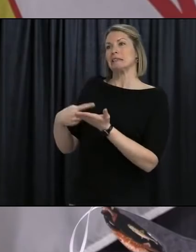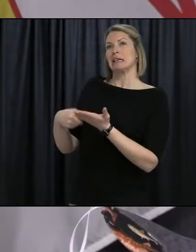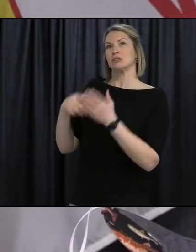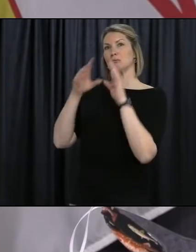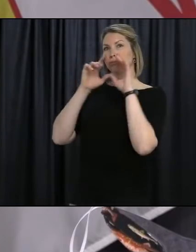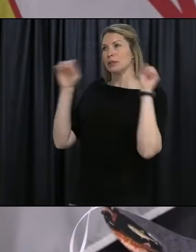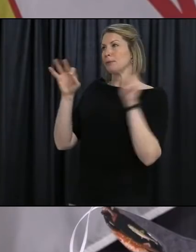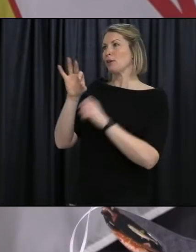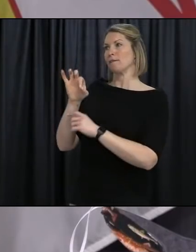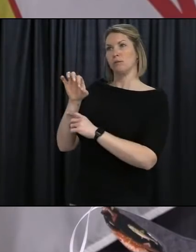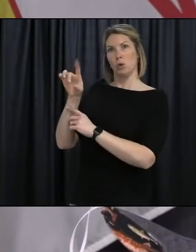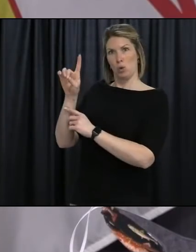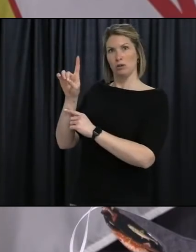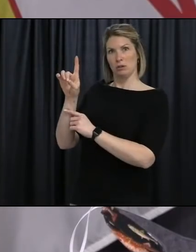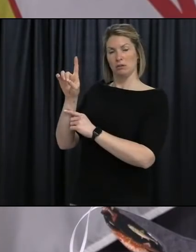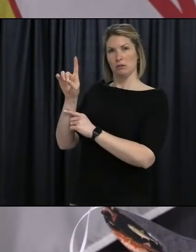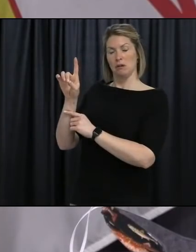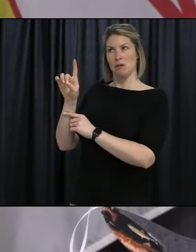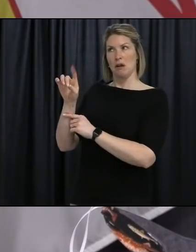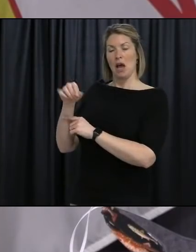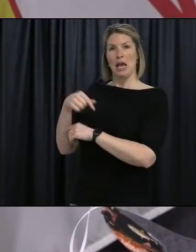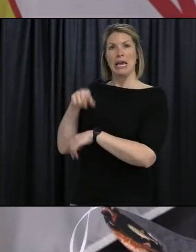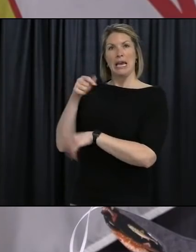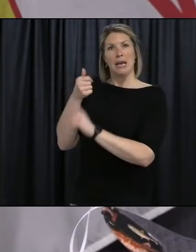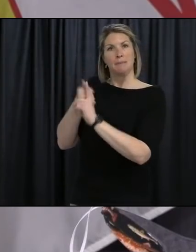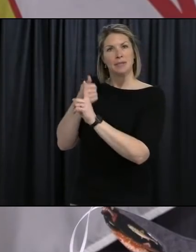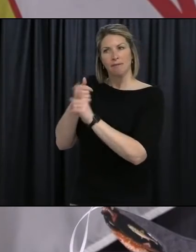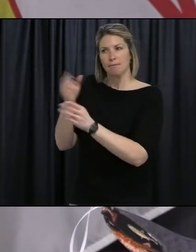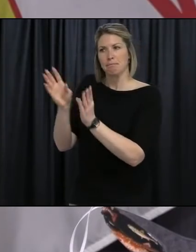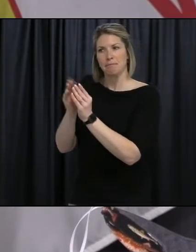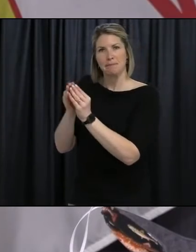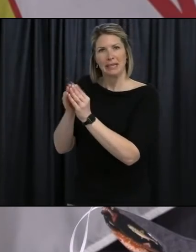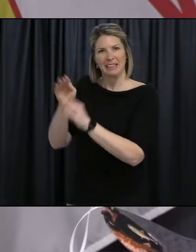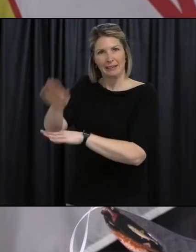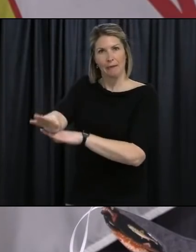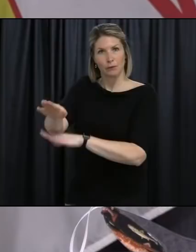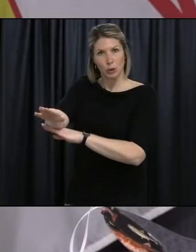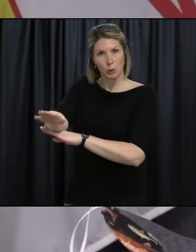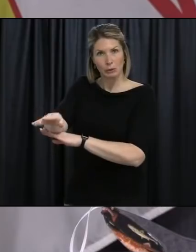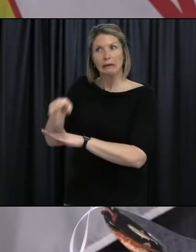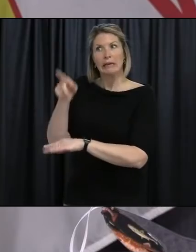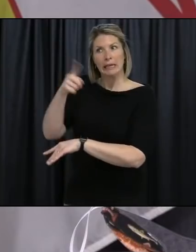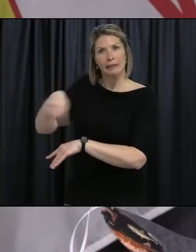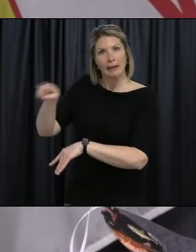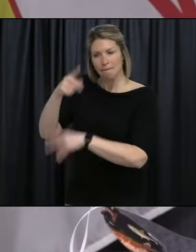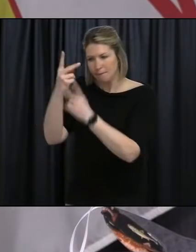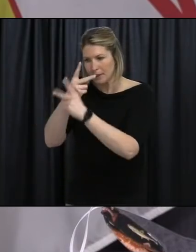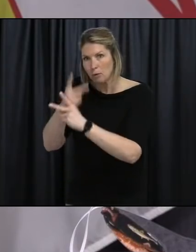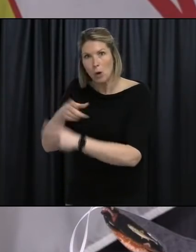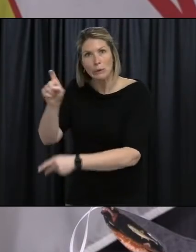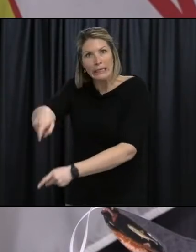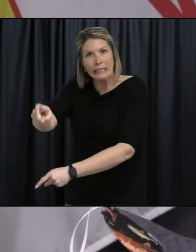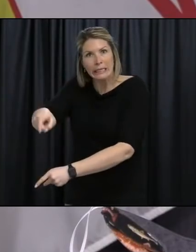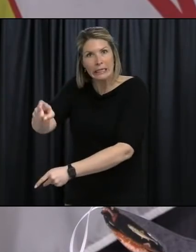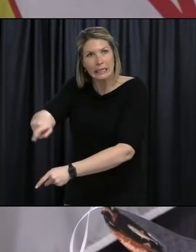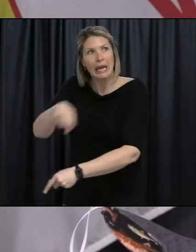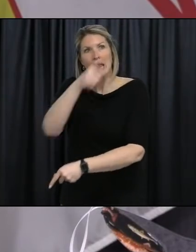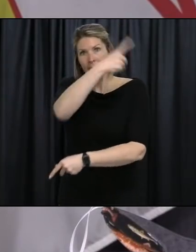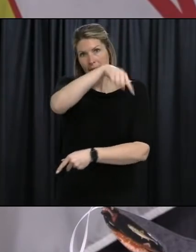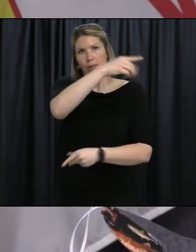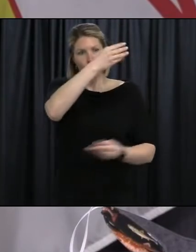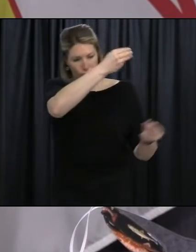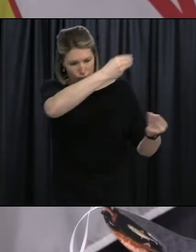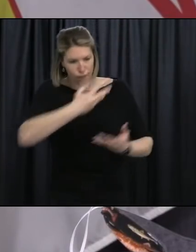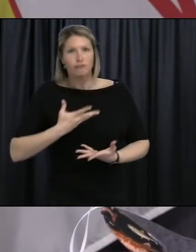are, and I asked him to reach out after he had a more substantive understanding about what they would be requiring moving forward,